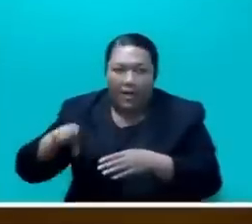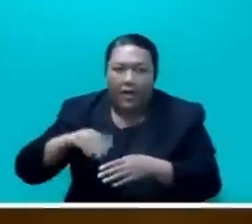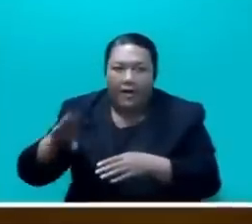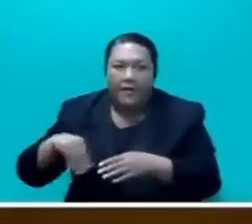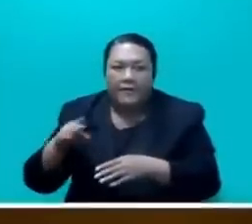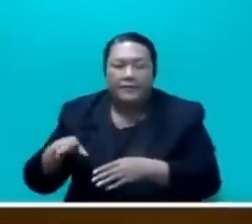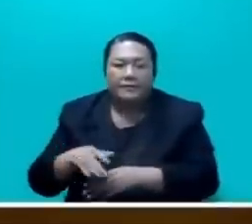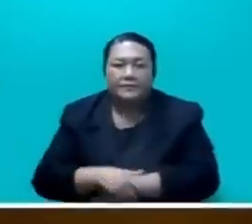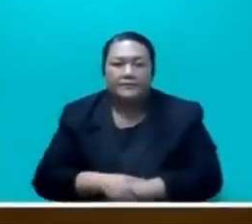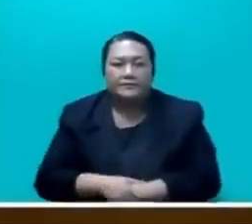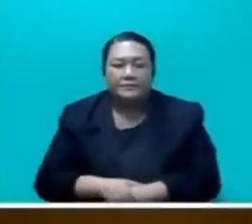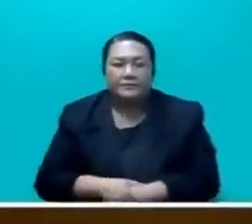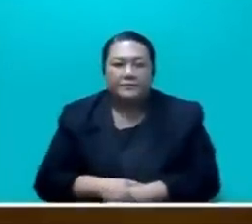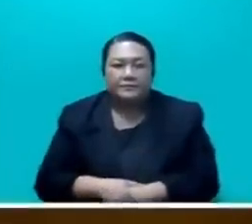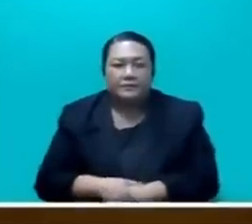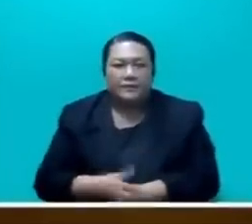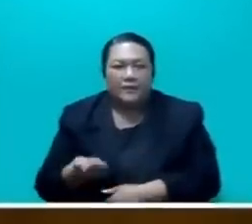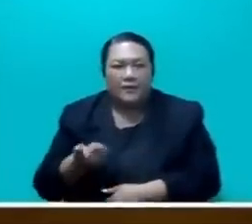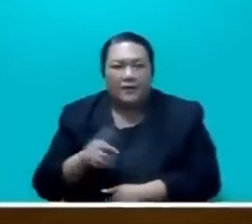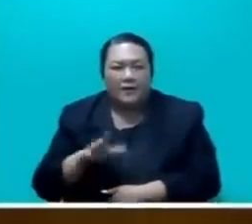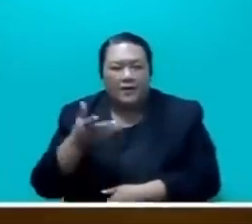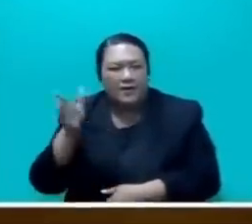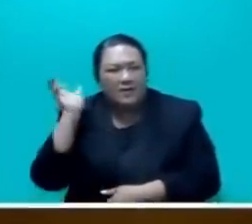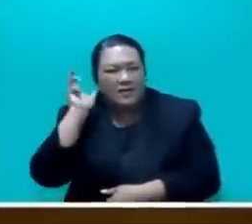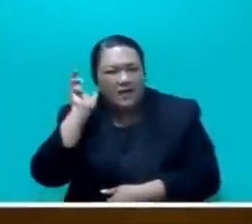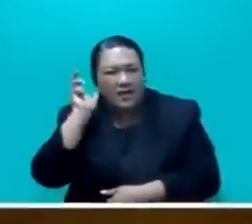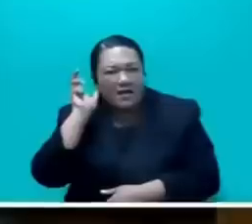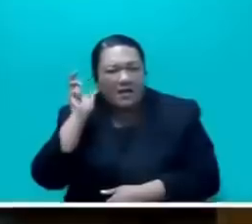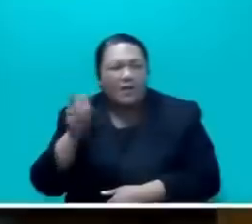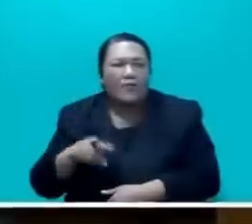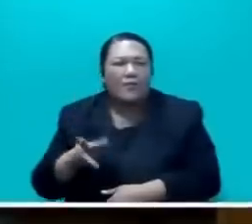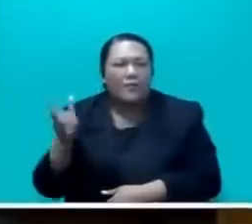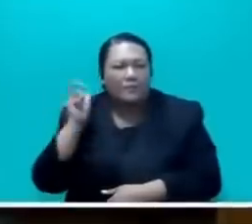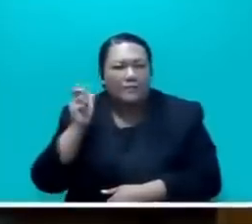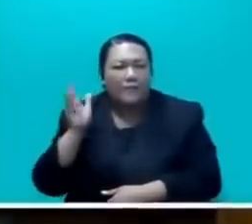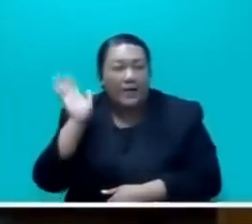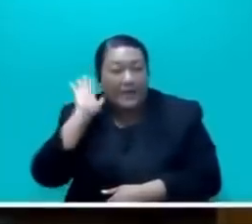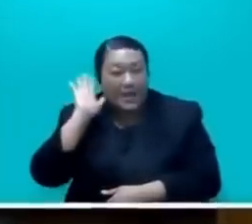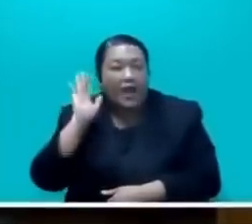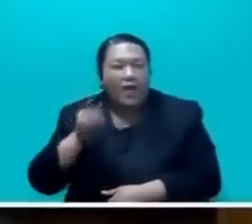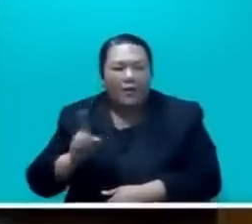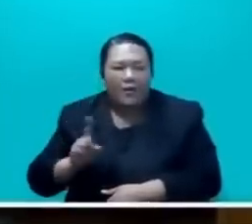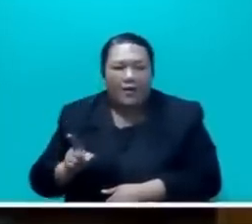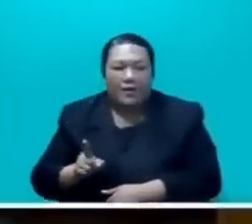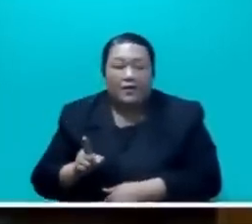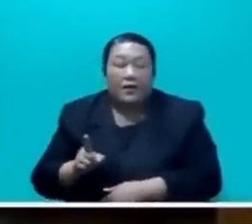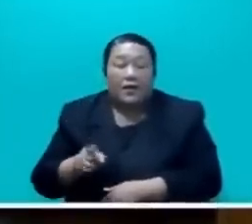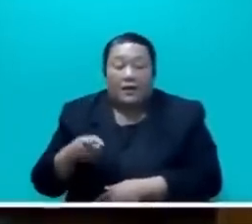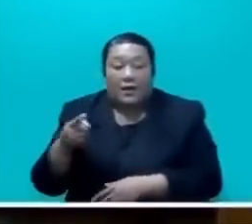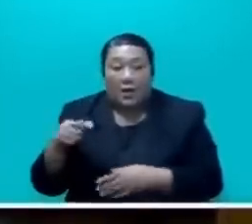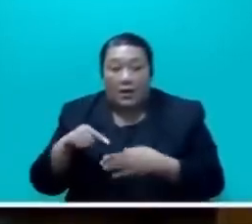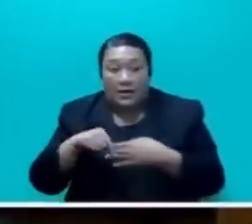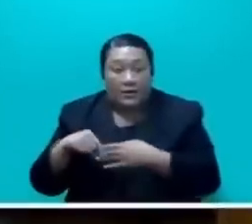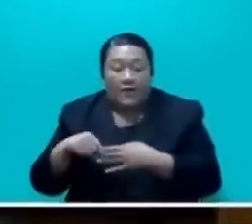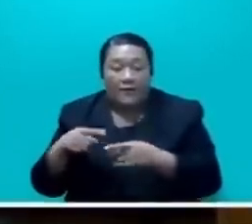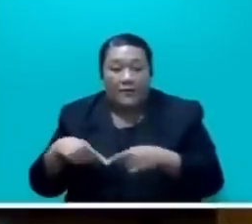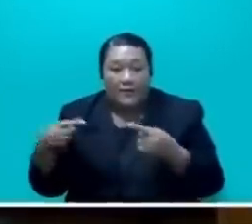We have heard that the Honourable Leader of the Opposition has openly stated that he does